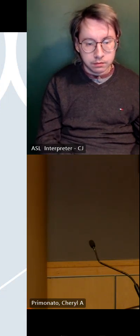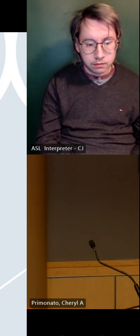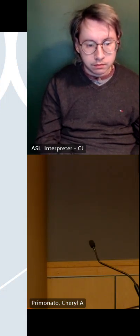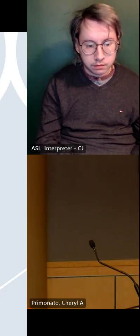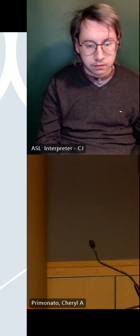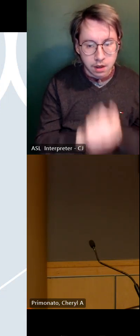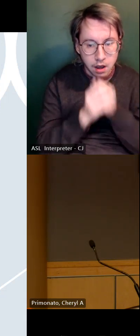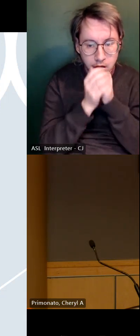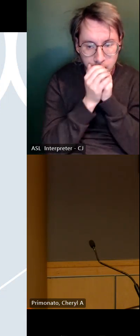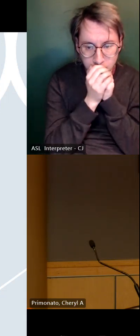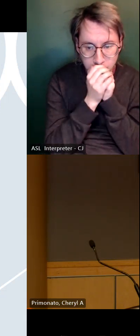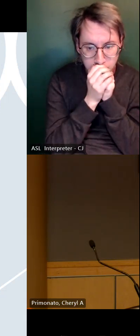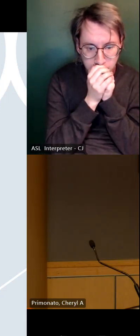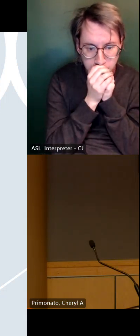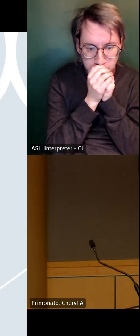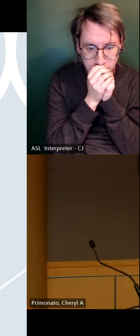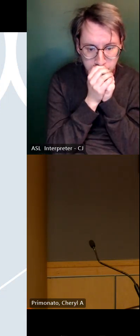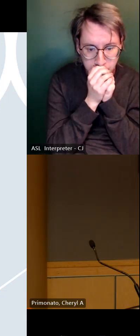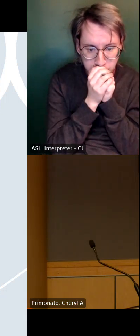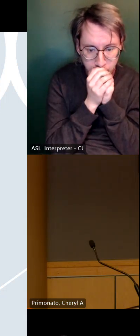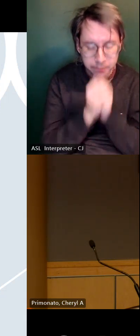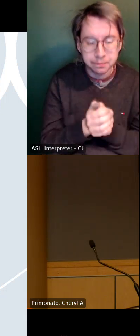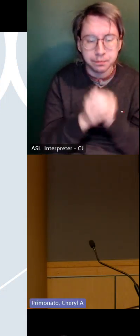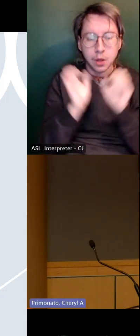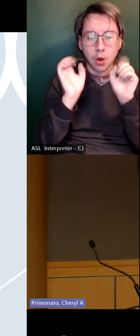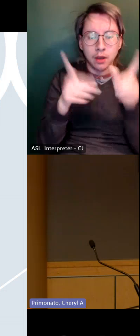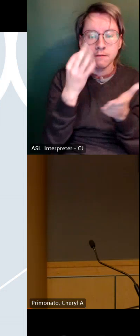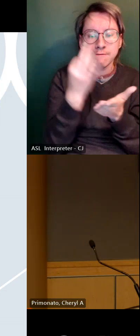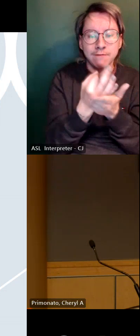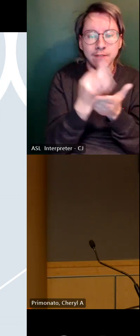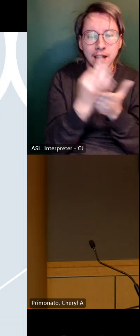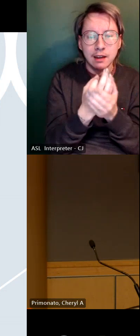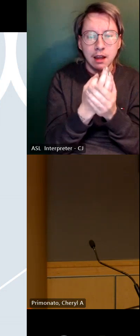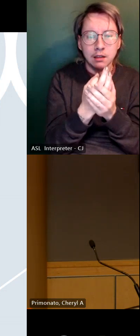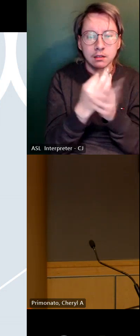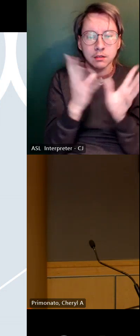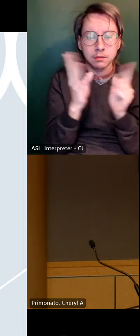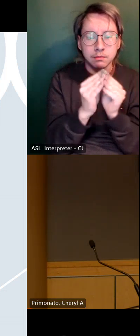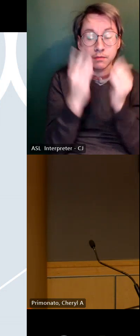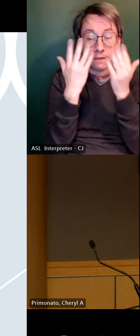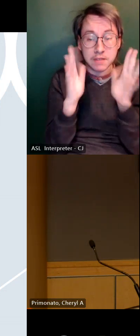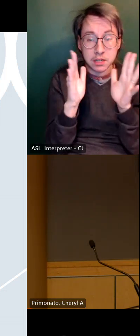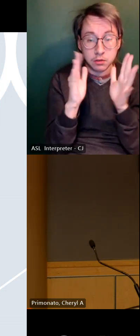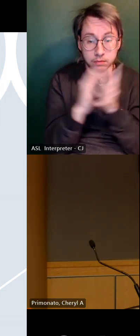All right. The Finance Committee meeting for November 2024 is now adjourned.